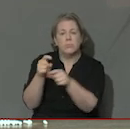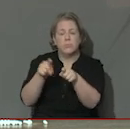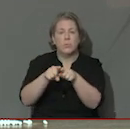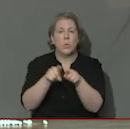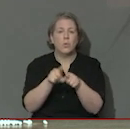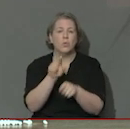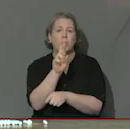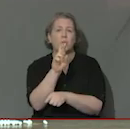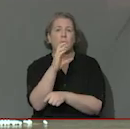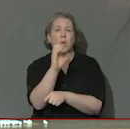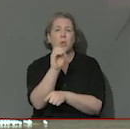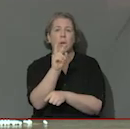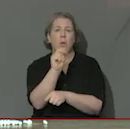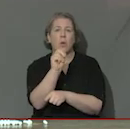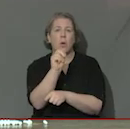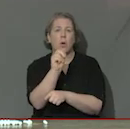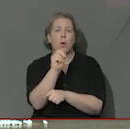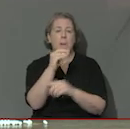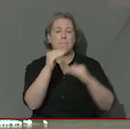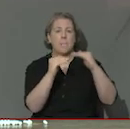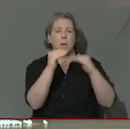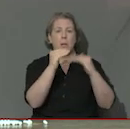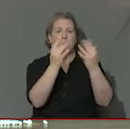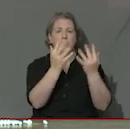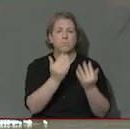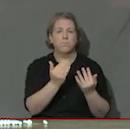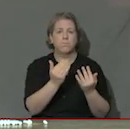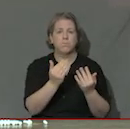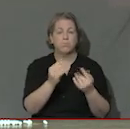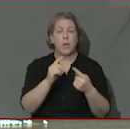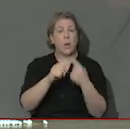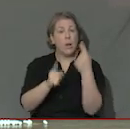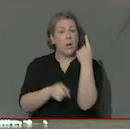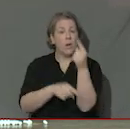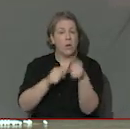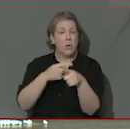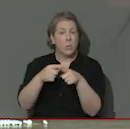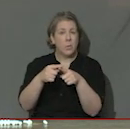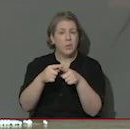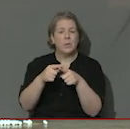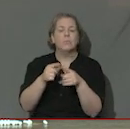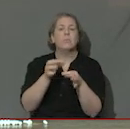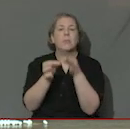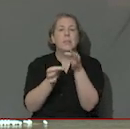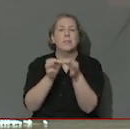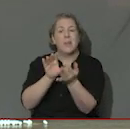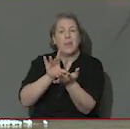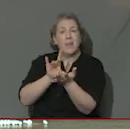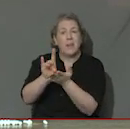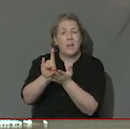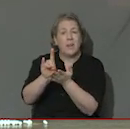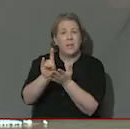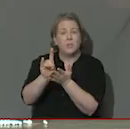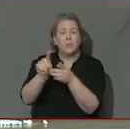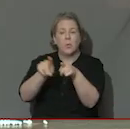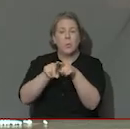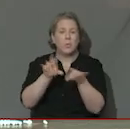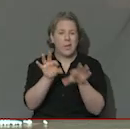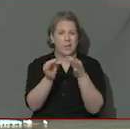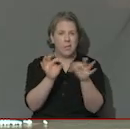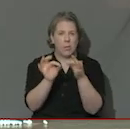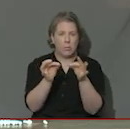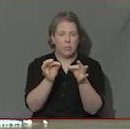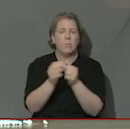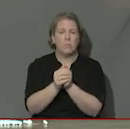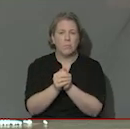recons. And then the last week we'll look at cash flow and analysis maybe. All right. So let's look at this question. Remember,